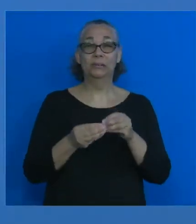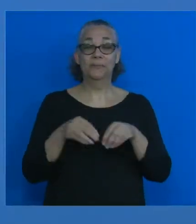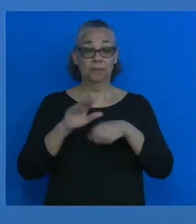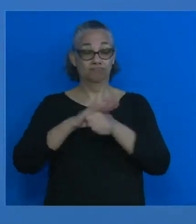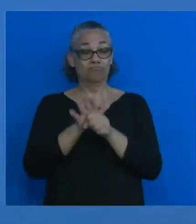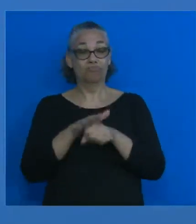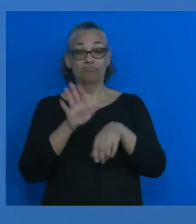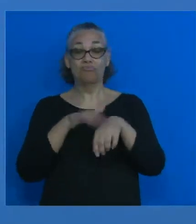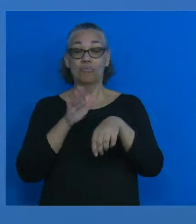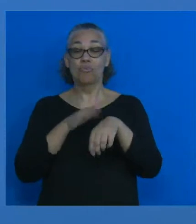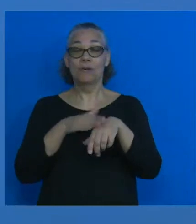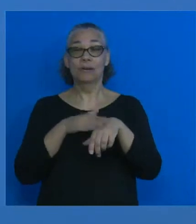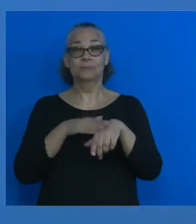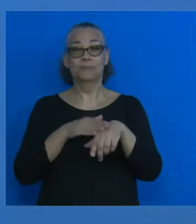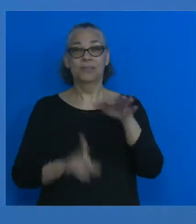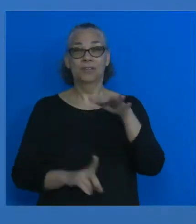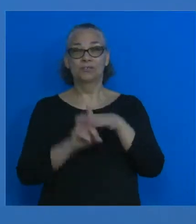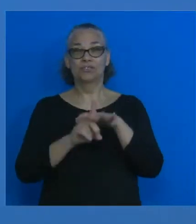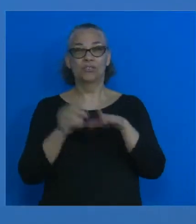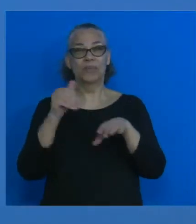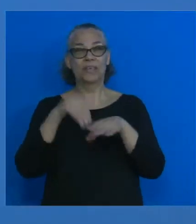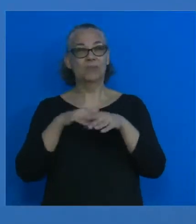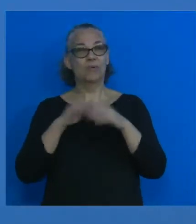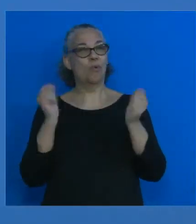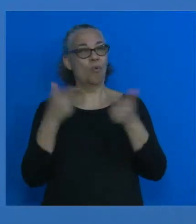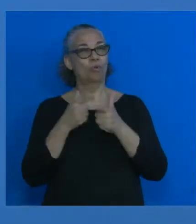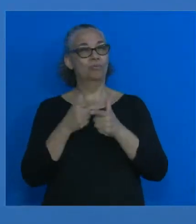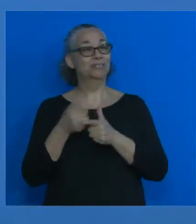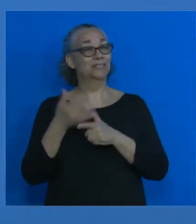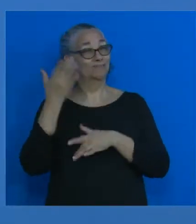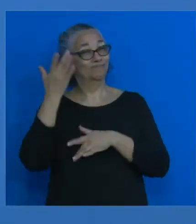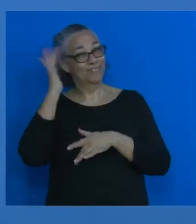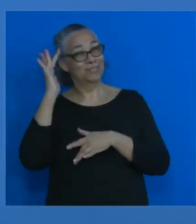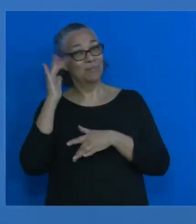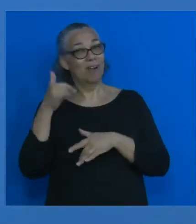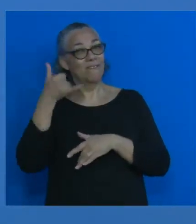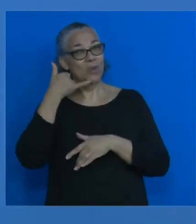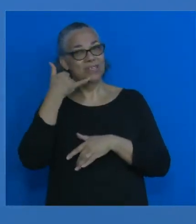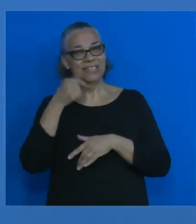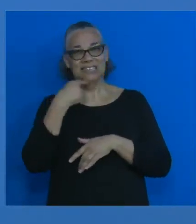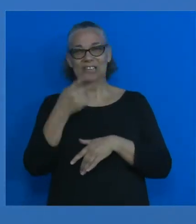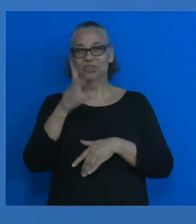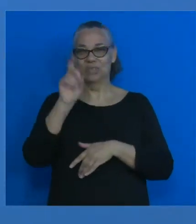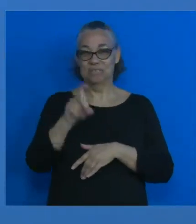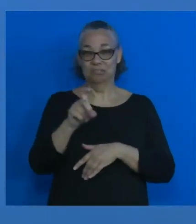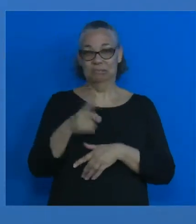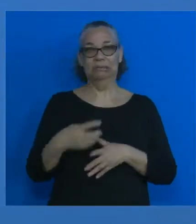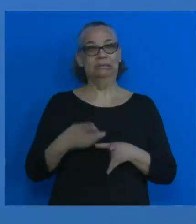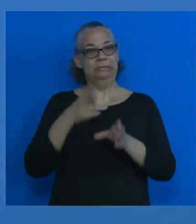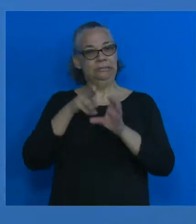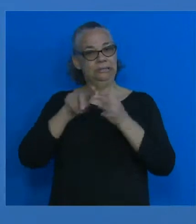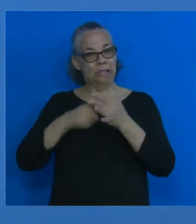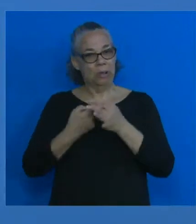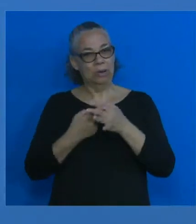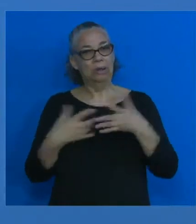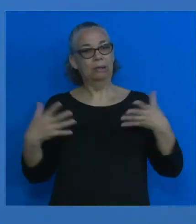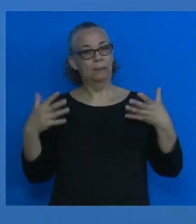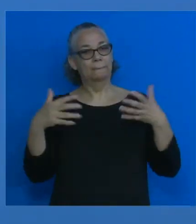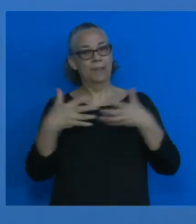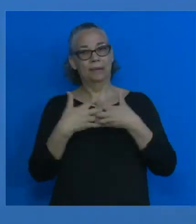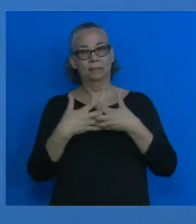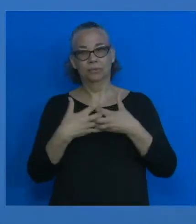in the settings of all major smartphones. And it says that you have to install a compatible app. This is a